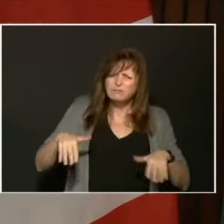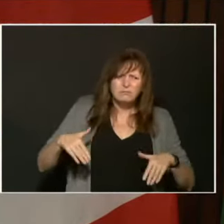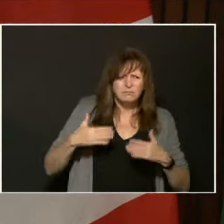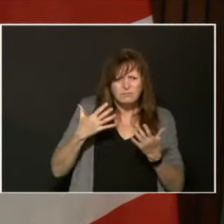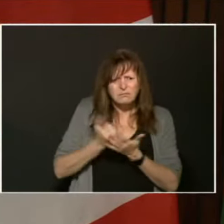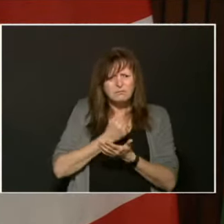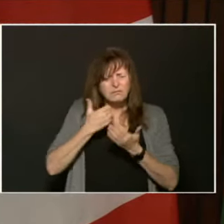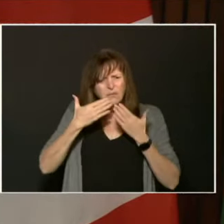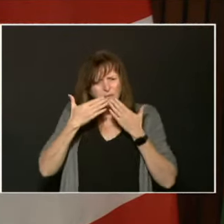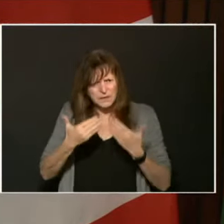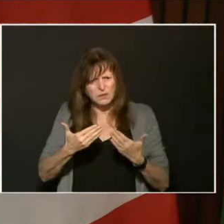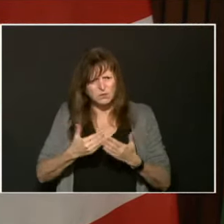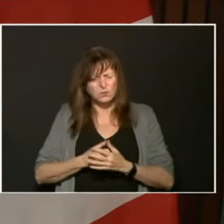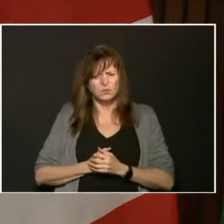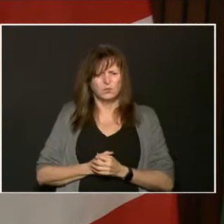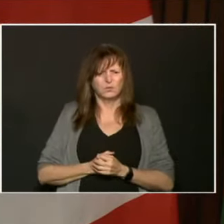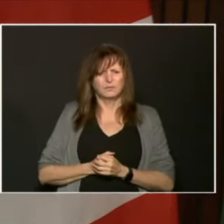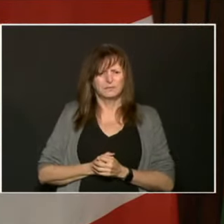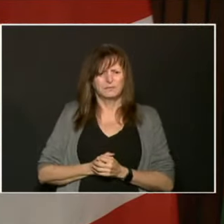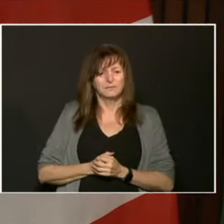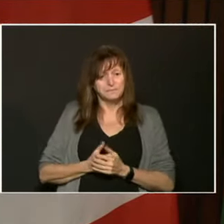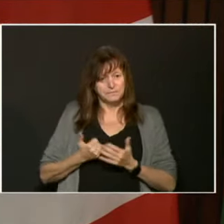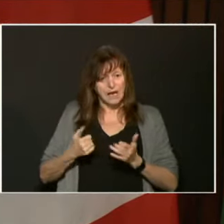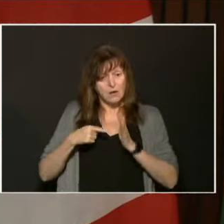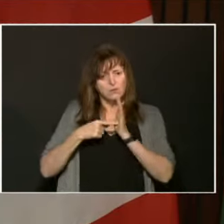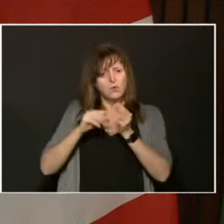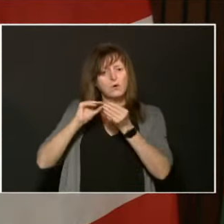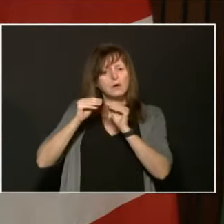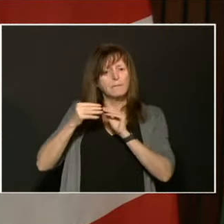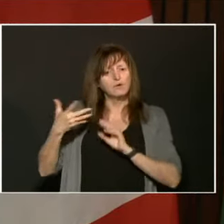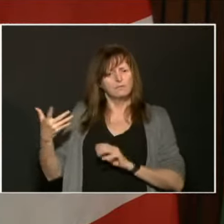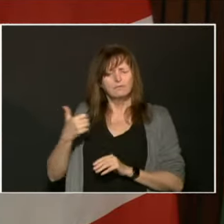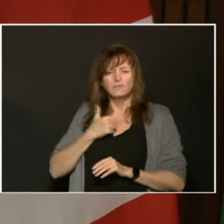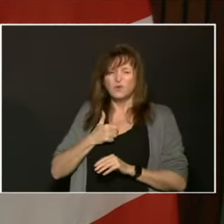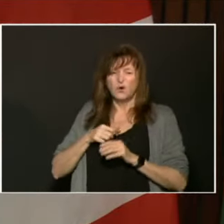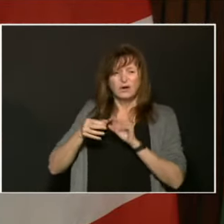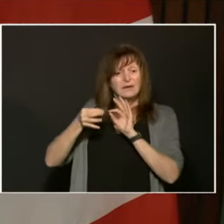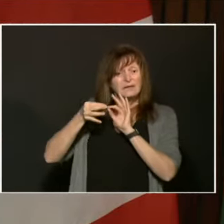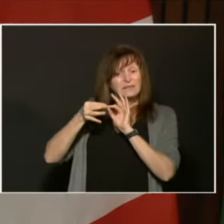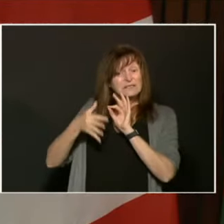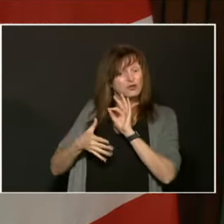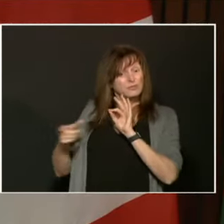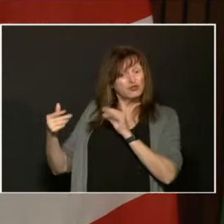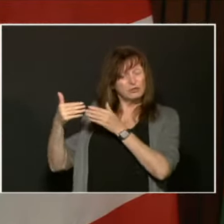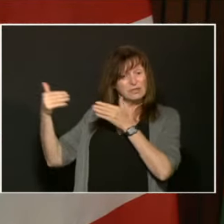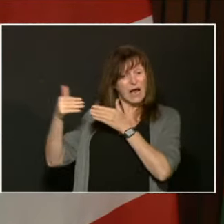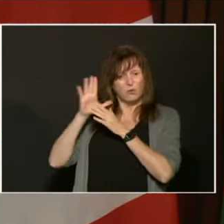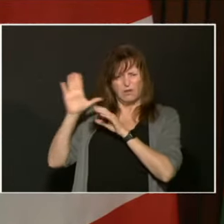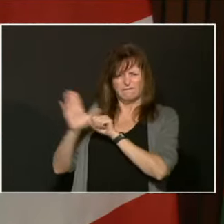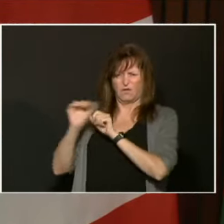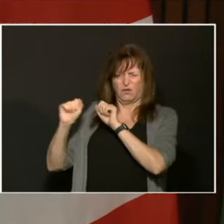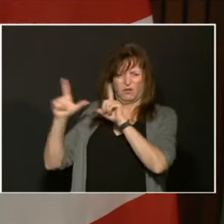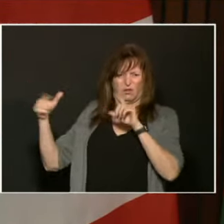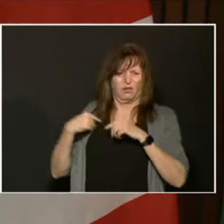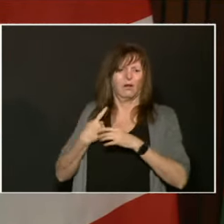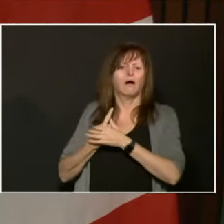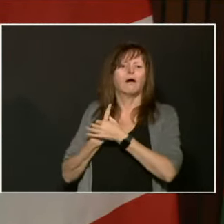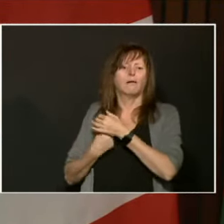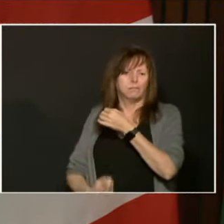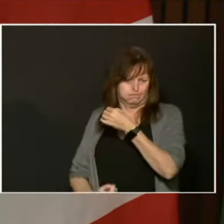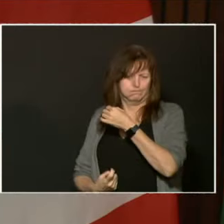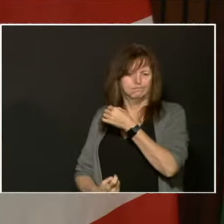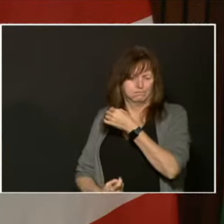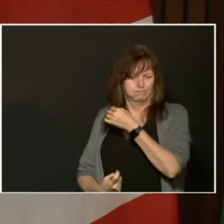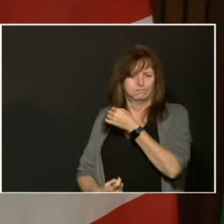now, let's get into the numbers. My apologies as the slides go up. You will actually lose the sign language translation, but it will